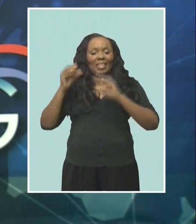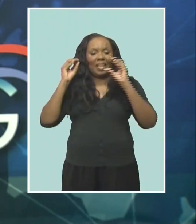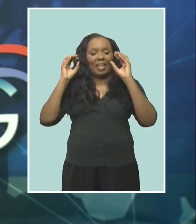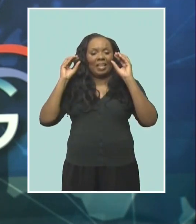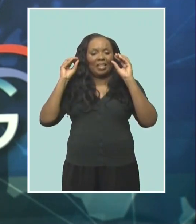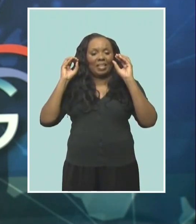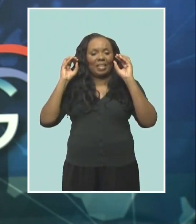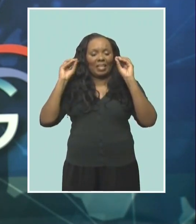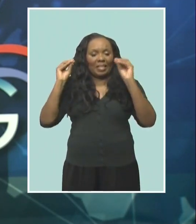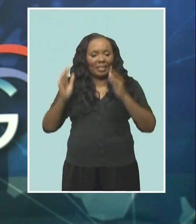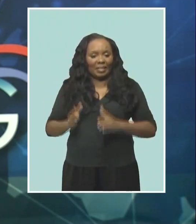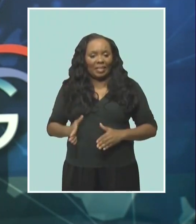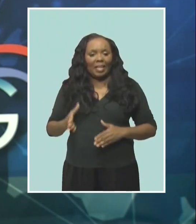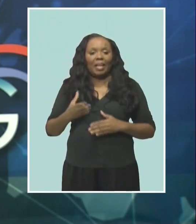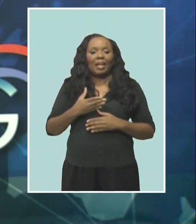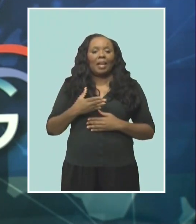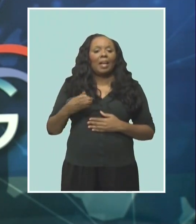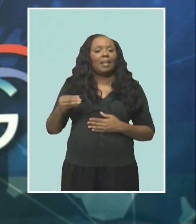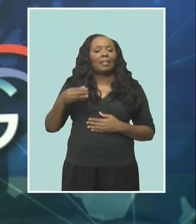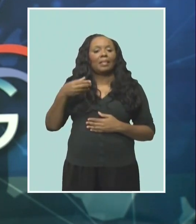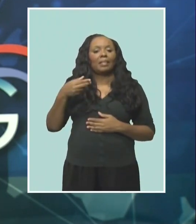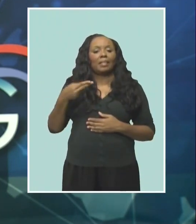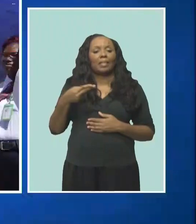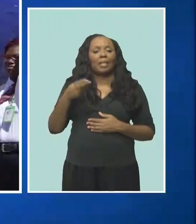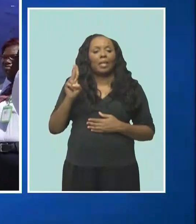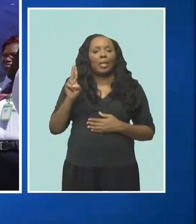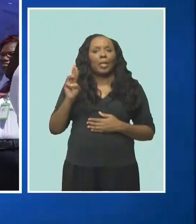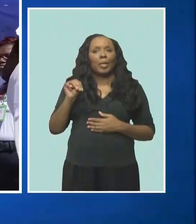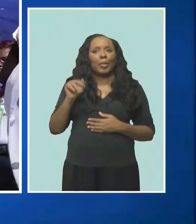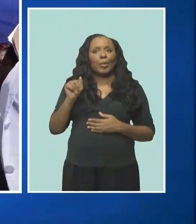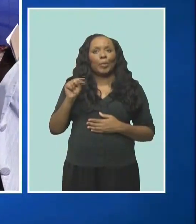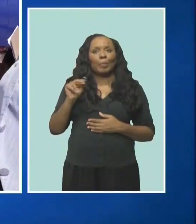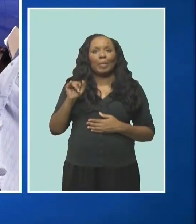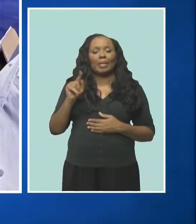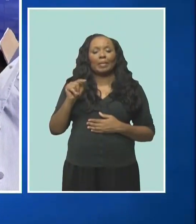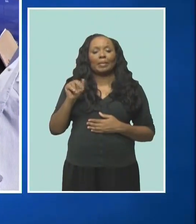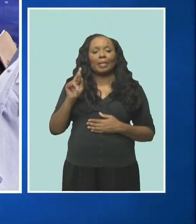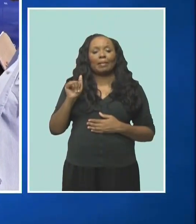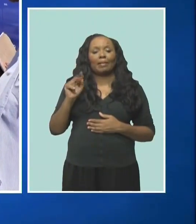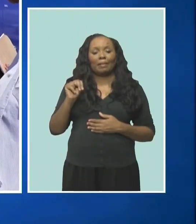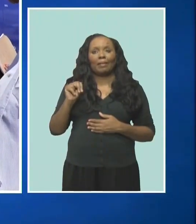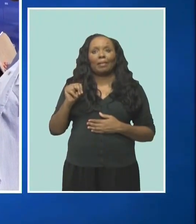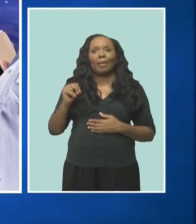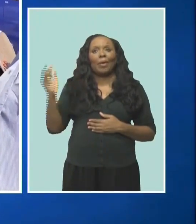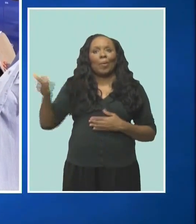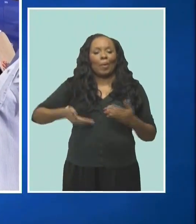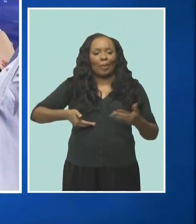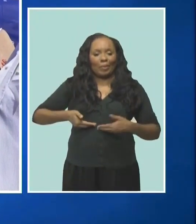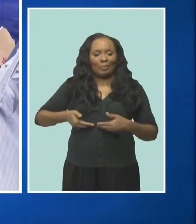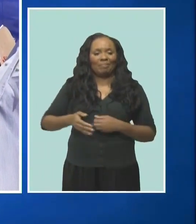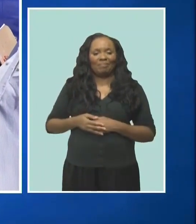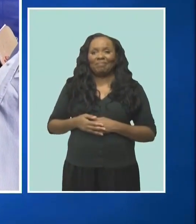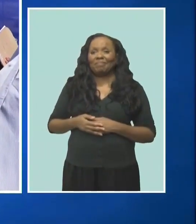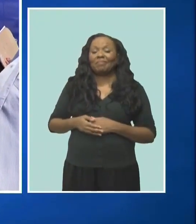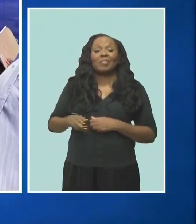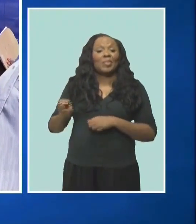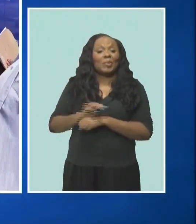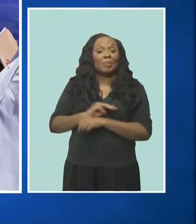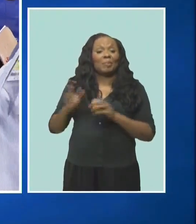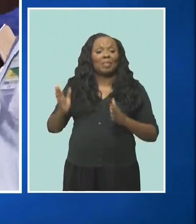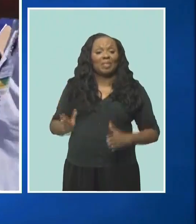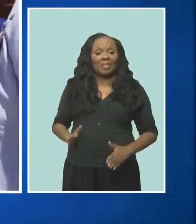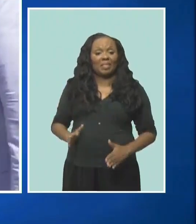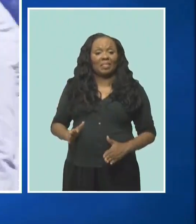and humanitarian was met this afternoon by a number of government officials. Those included Minister of State in the Ministry of